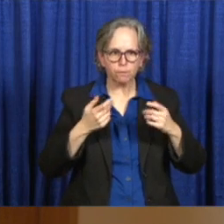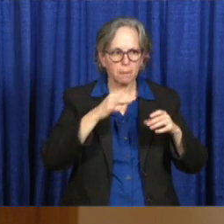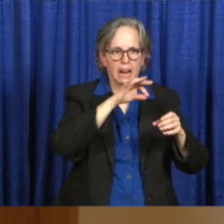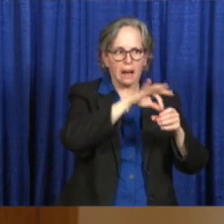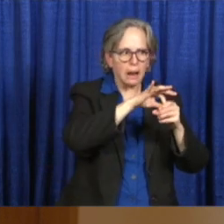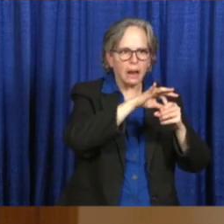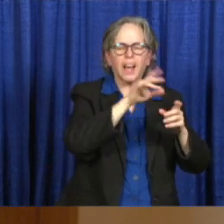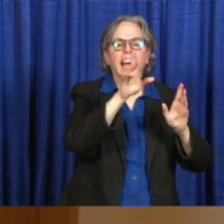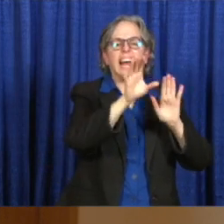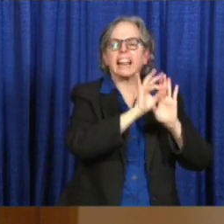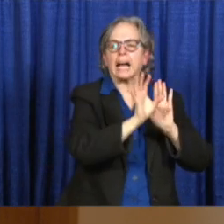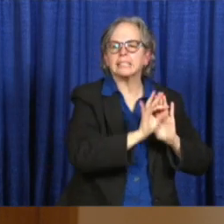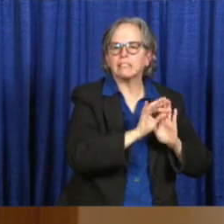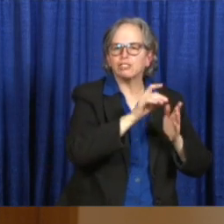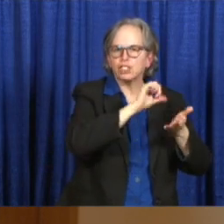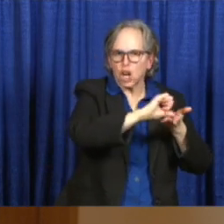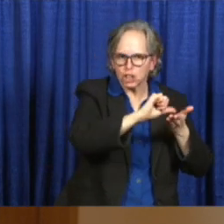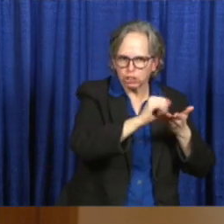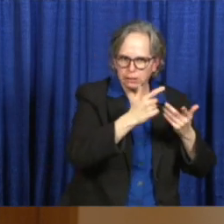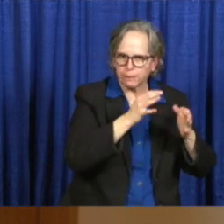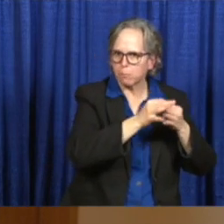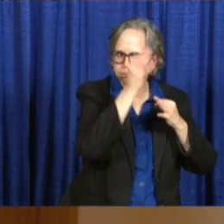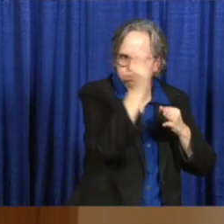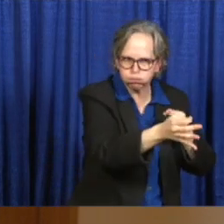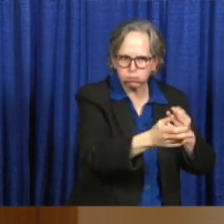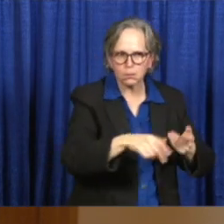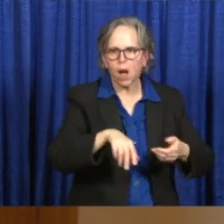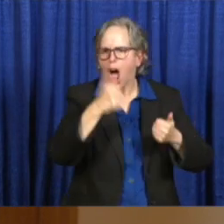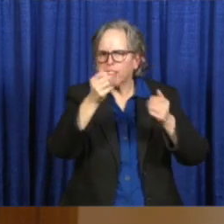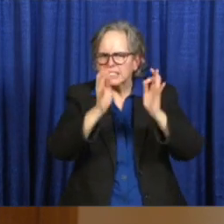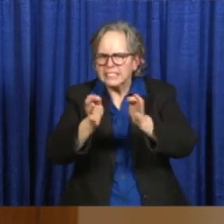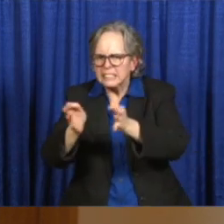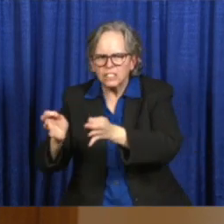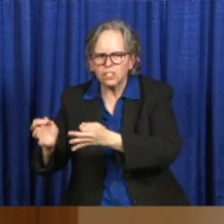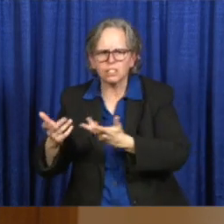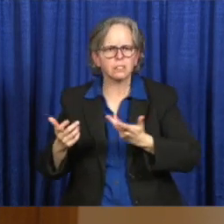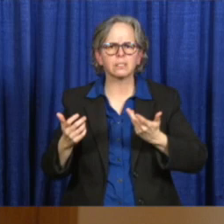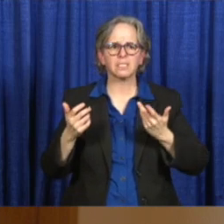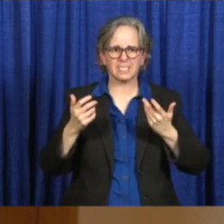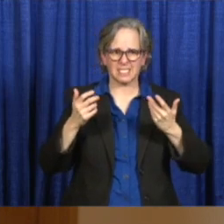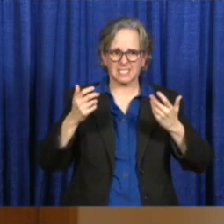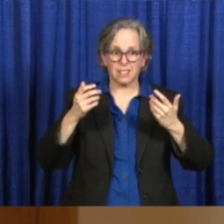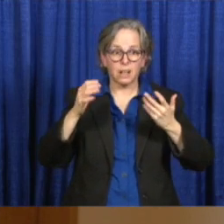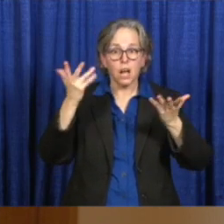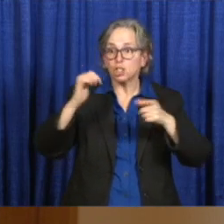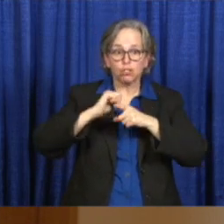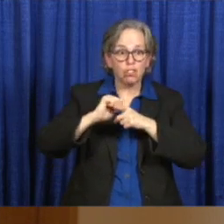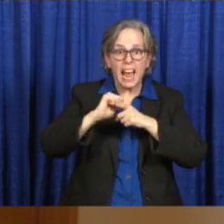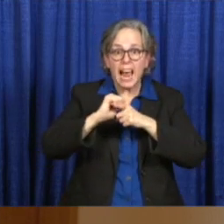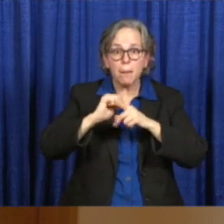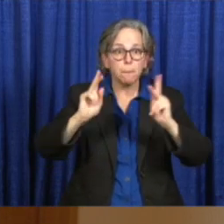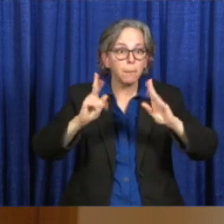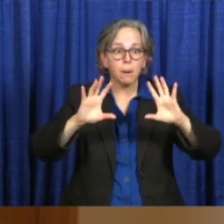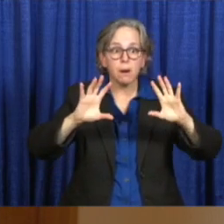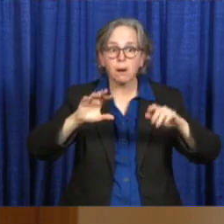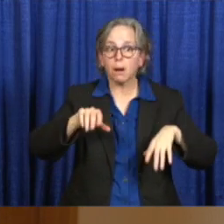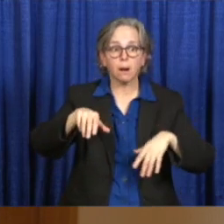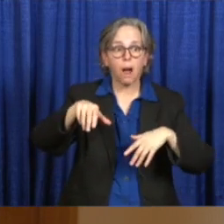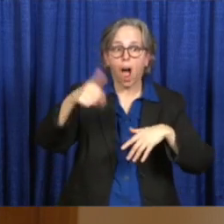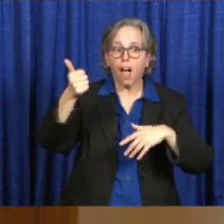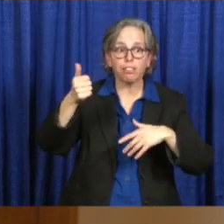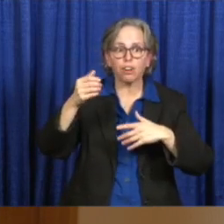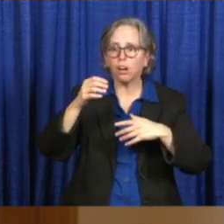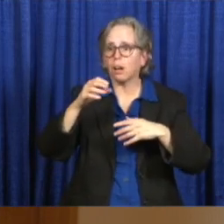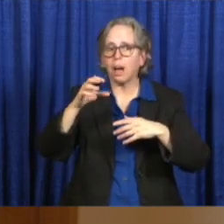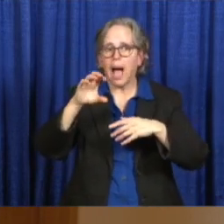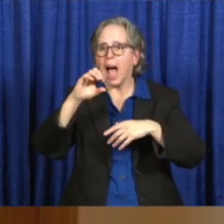elective procedures, trying to get folks to other outpatient